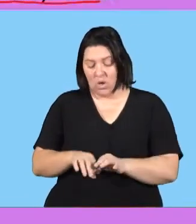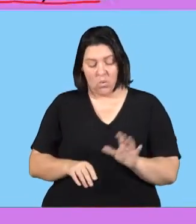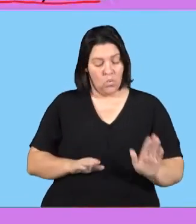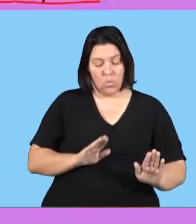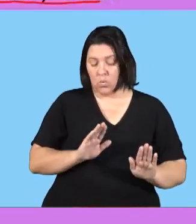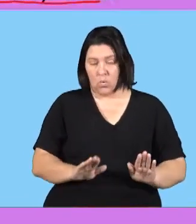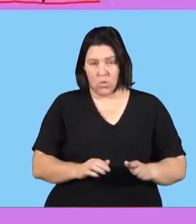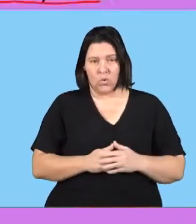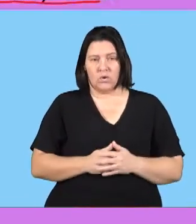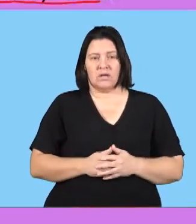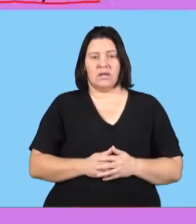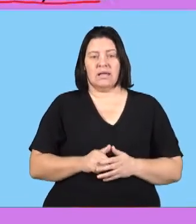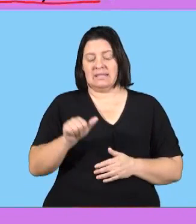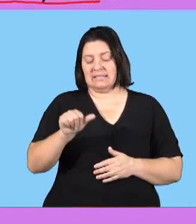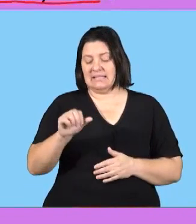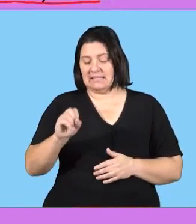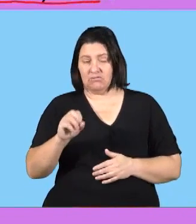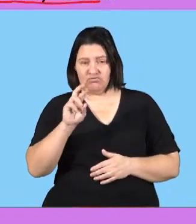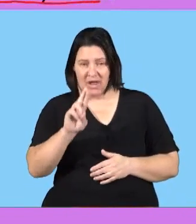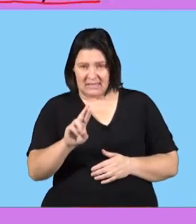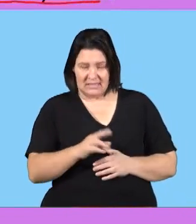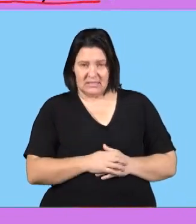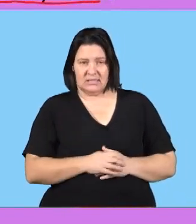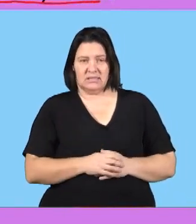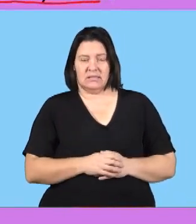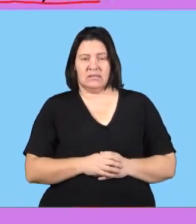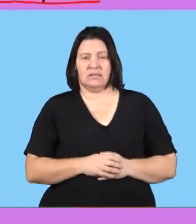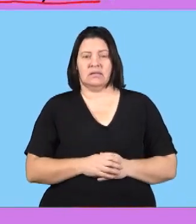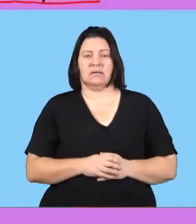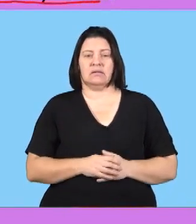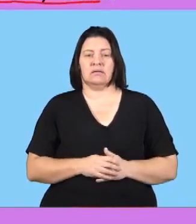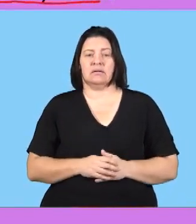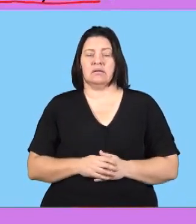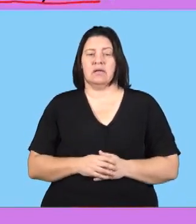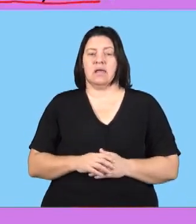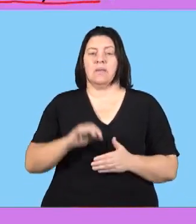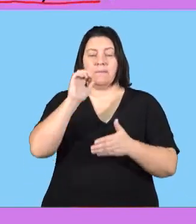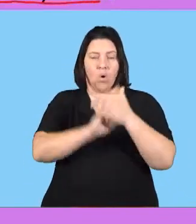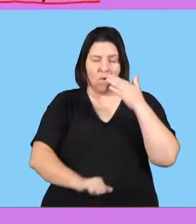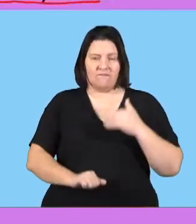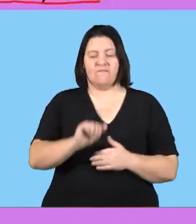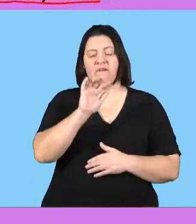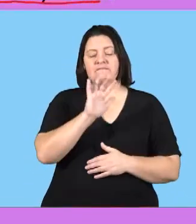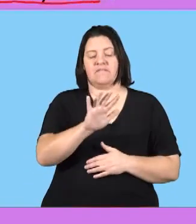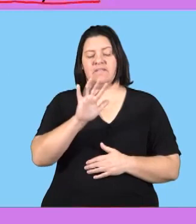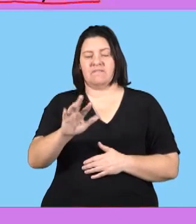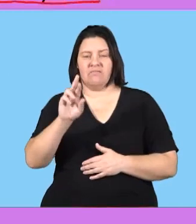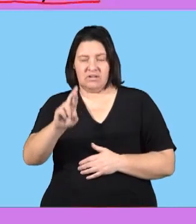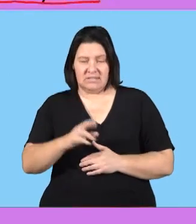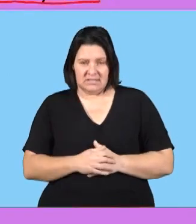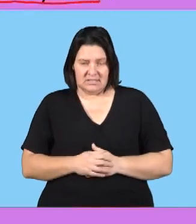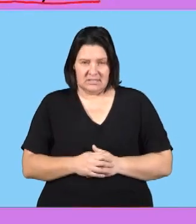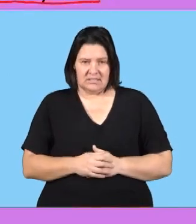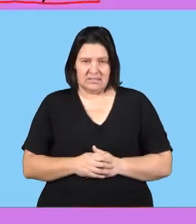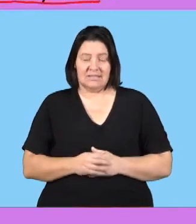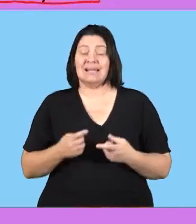table. So you have 60 rand. We get the difference between these two. We say 60 rand minus